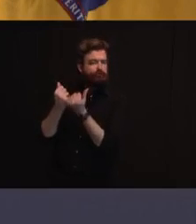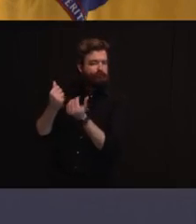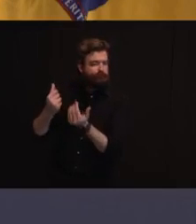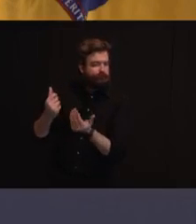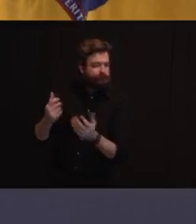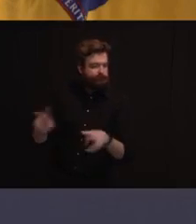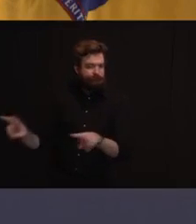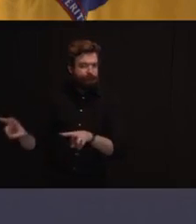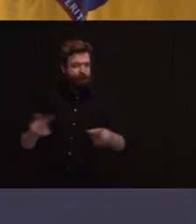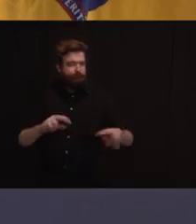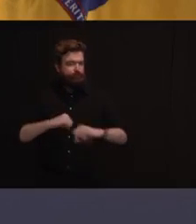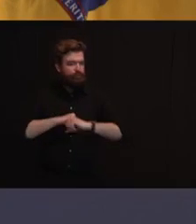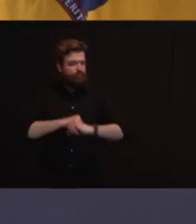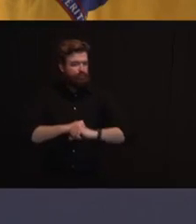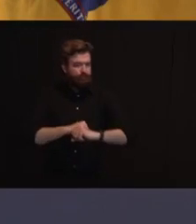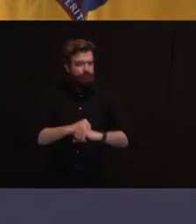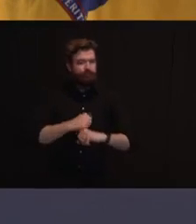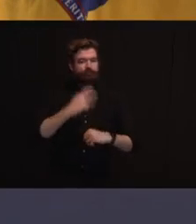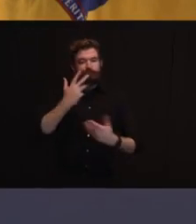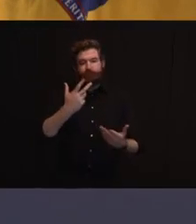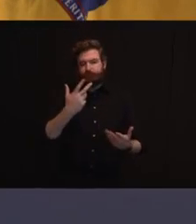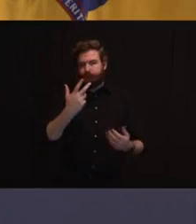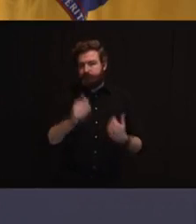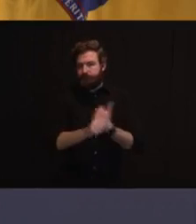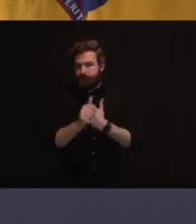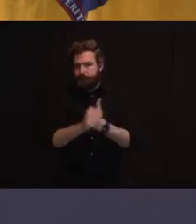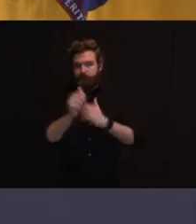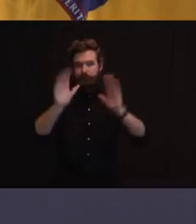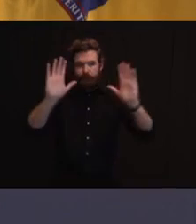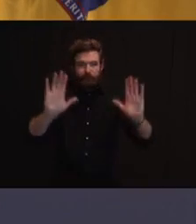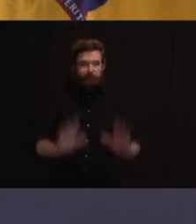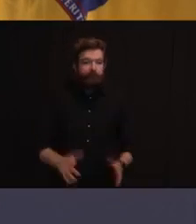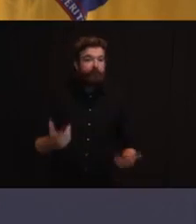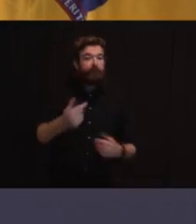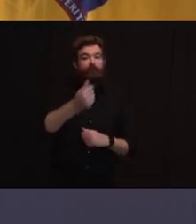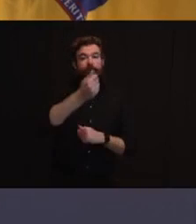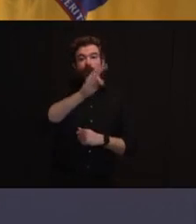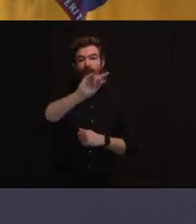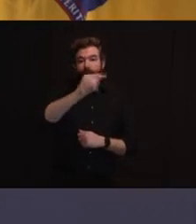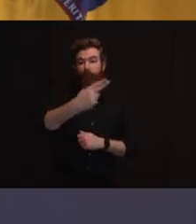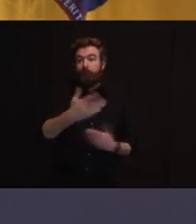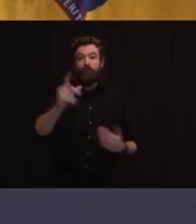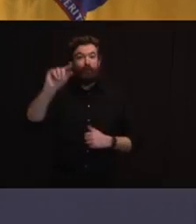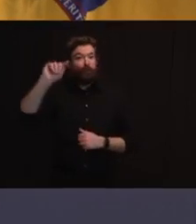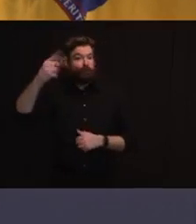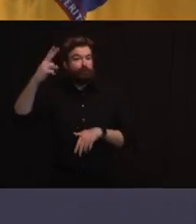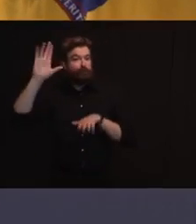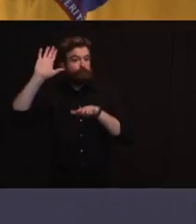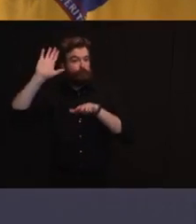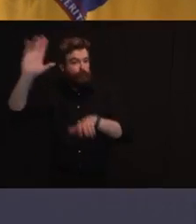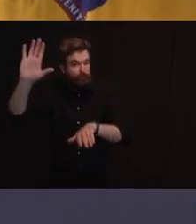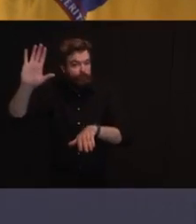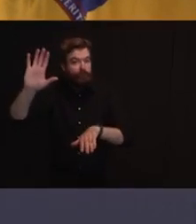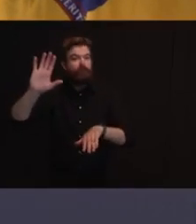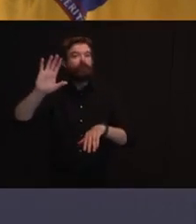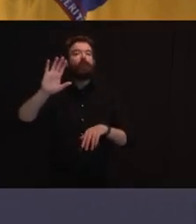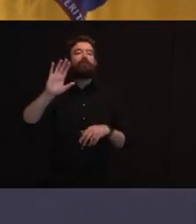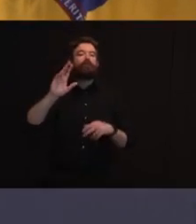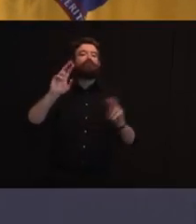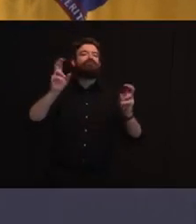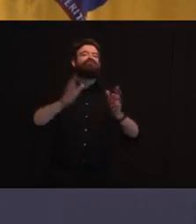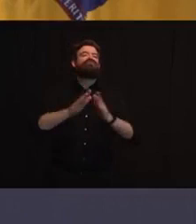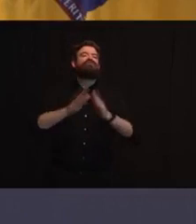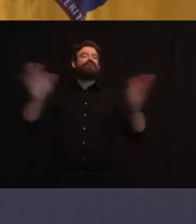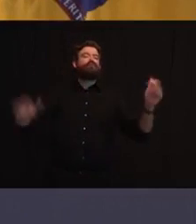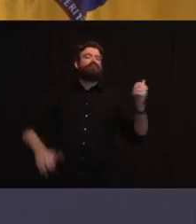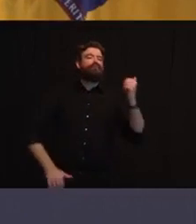it's for Sunday or the 17th or Wednesday the 20th, continues to be a general threat, not a specific threat. I think that's a fair way to